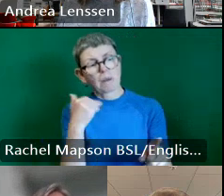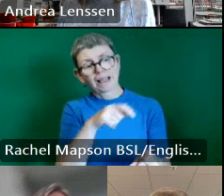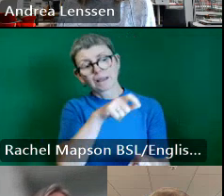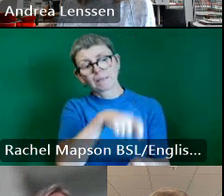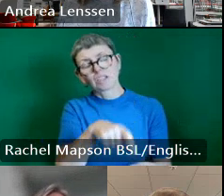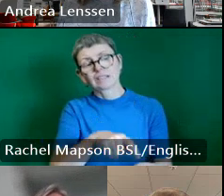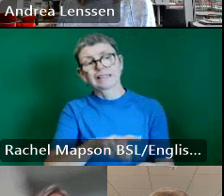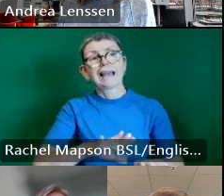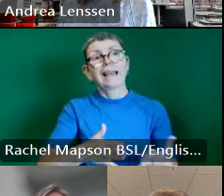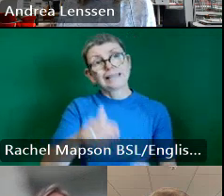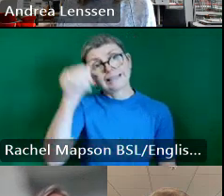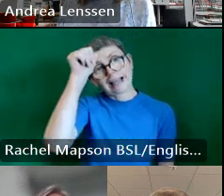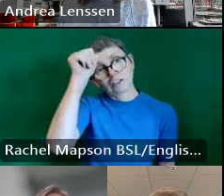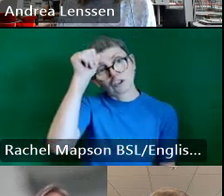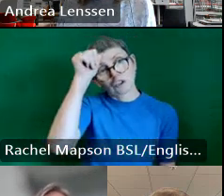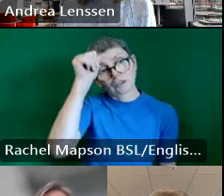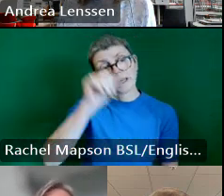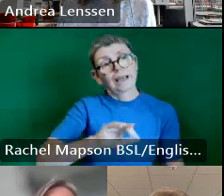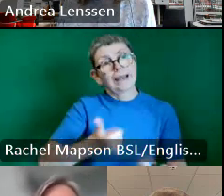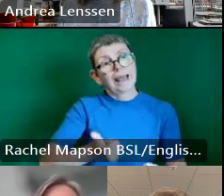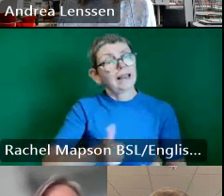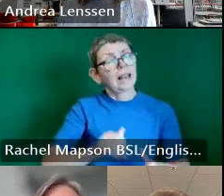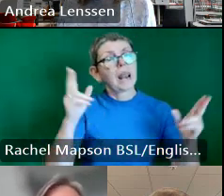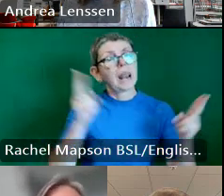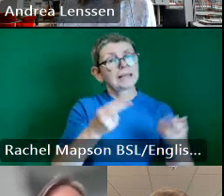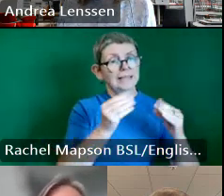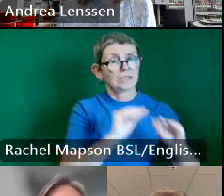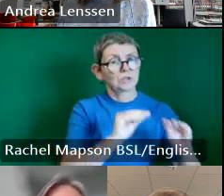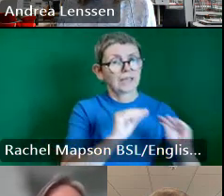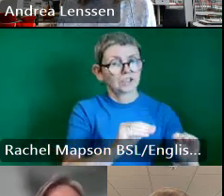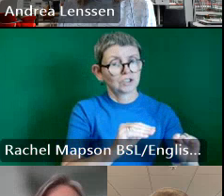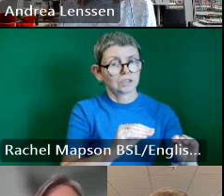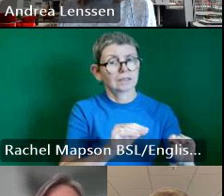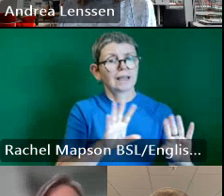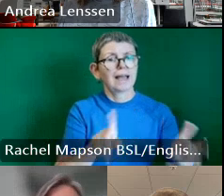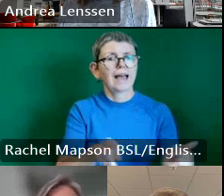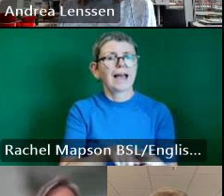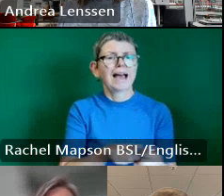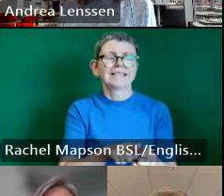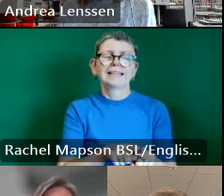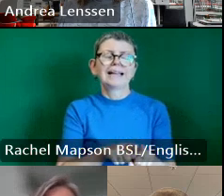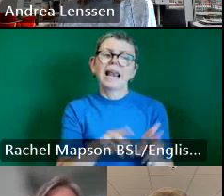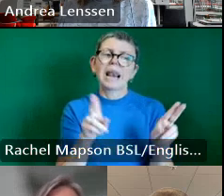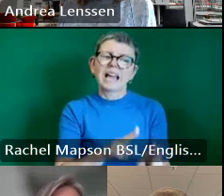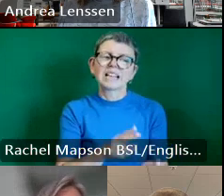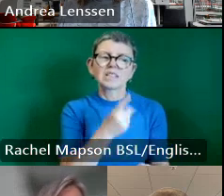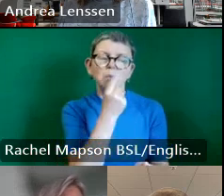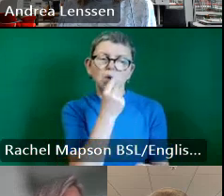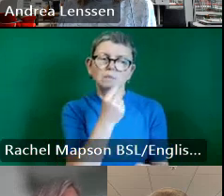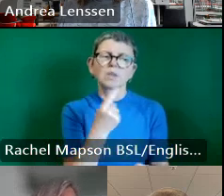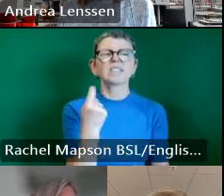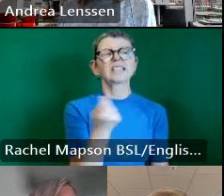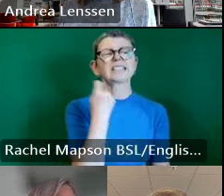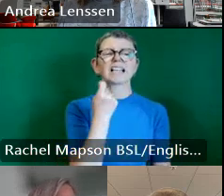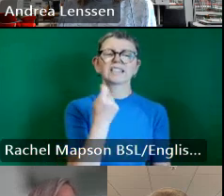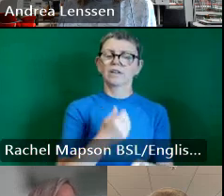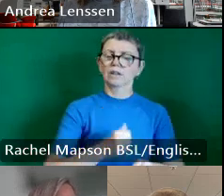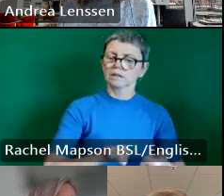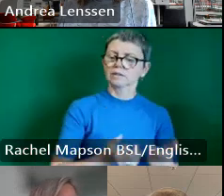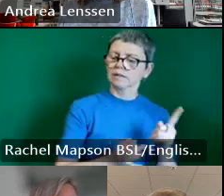less well-educated, and less likely to have personal characteristics most conducive to successful rehabilitation from